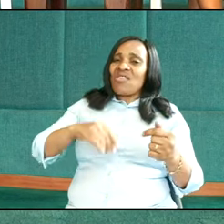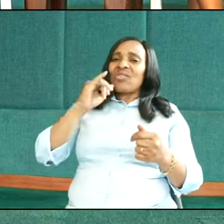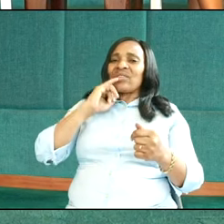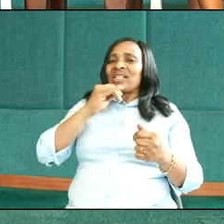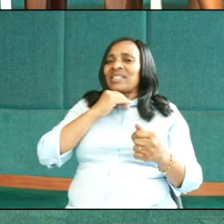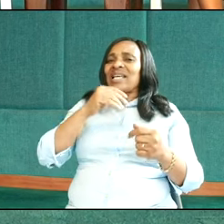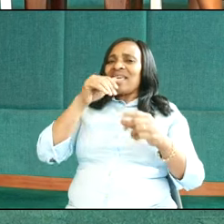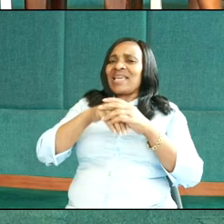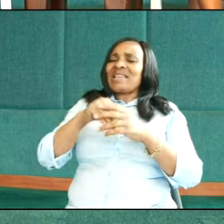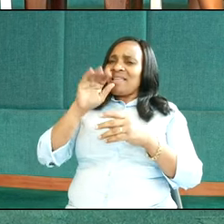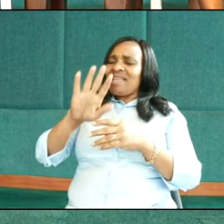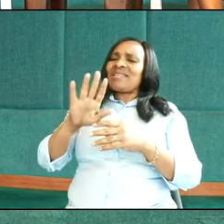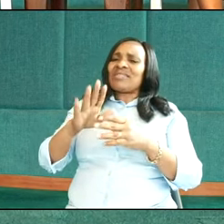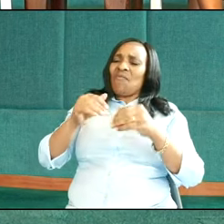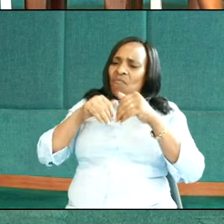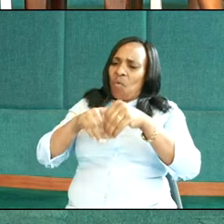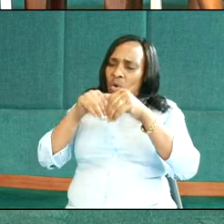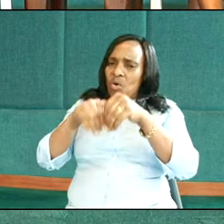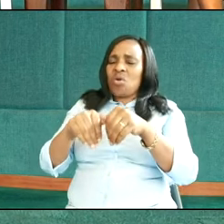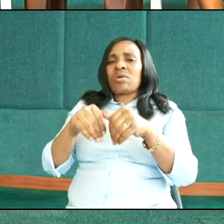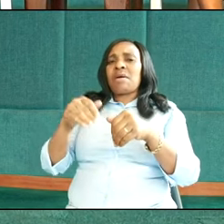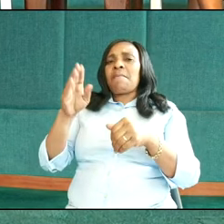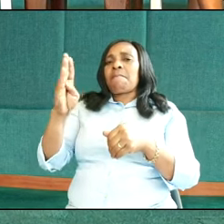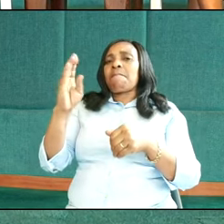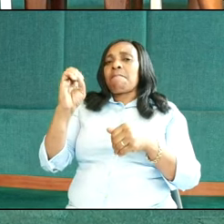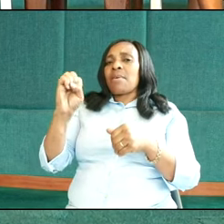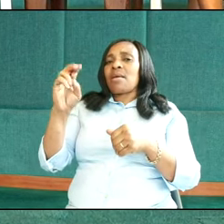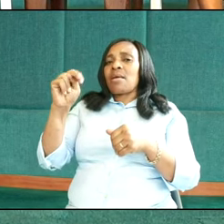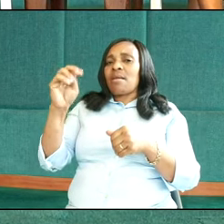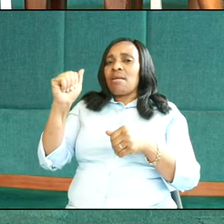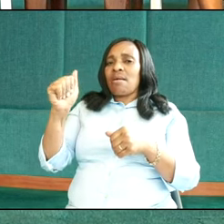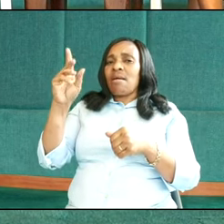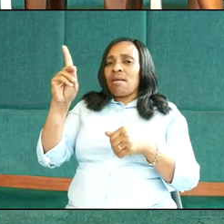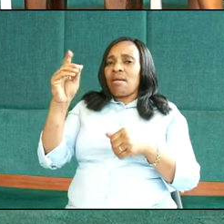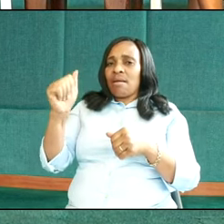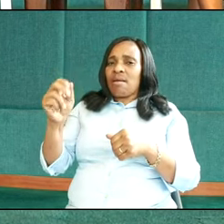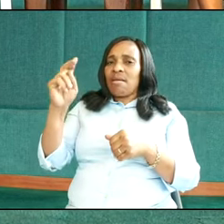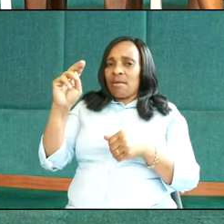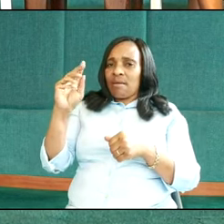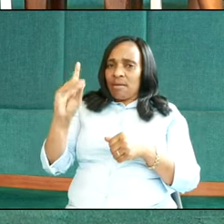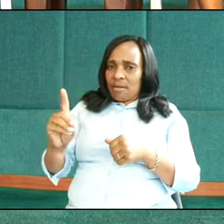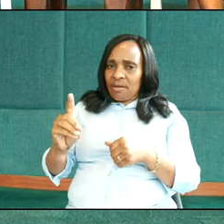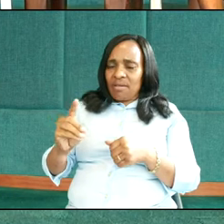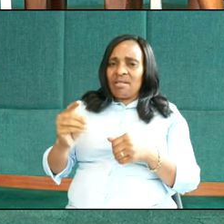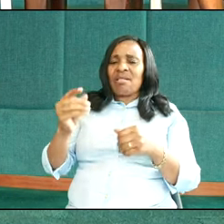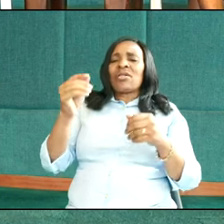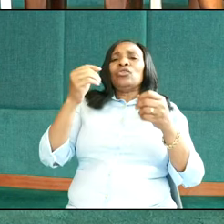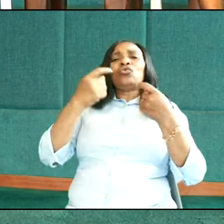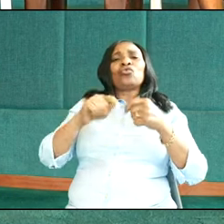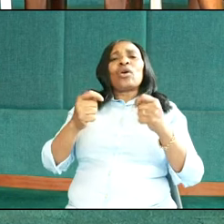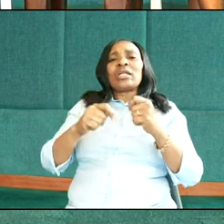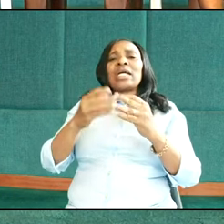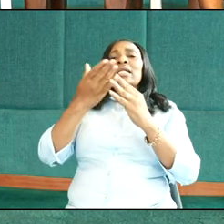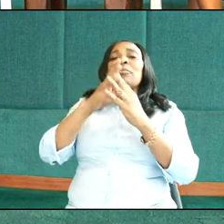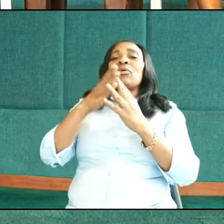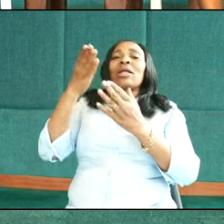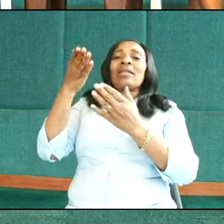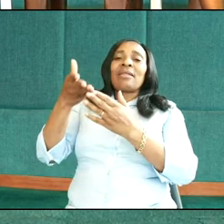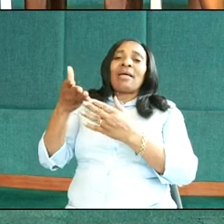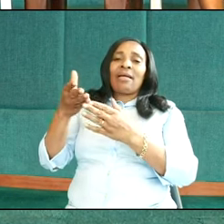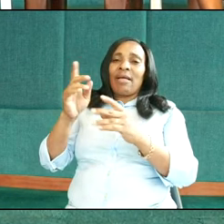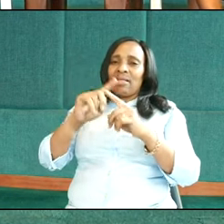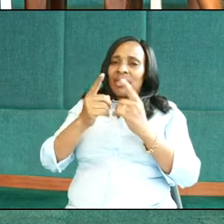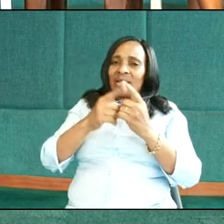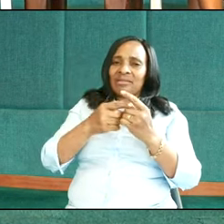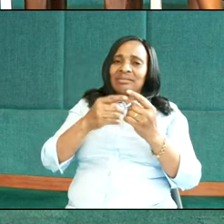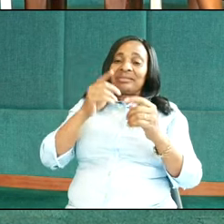was on his back, you know, Ben-Hadad. So, you know, and he was in Ramah, which is right at the border, you know. And